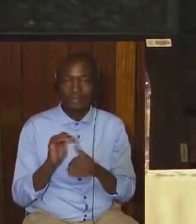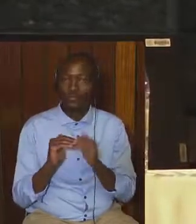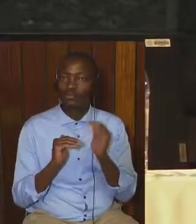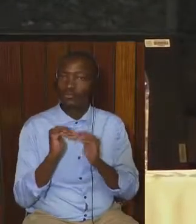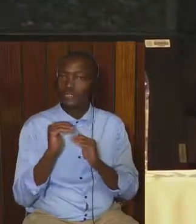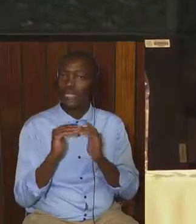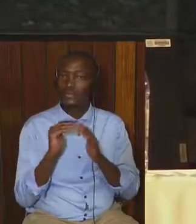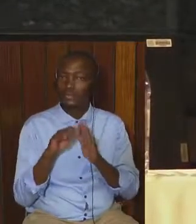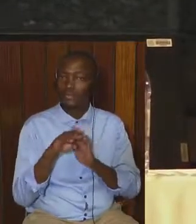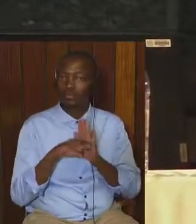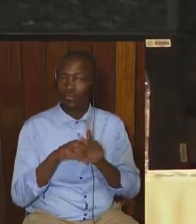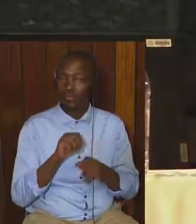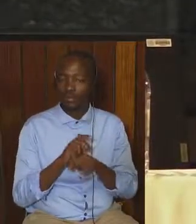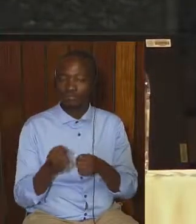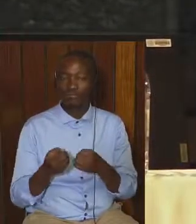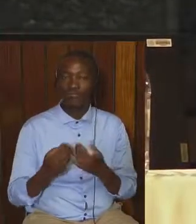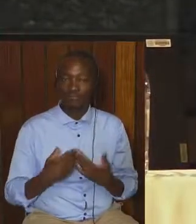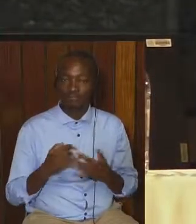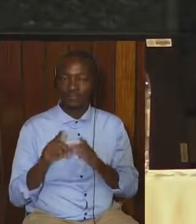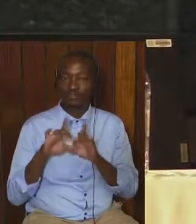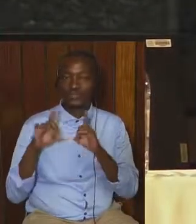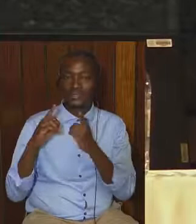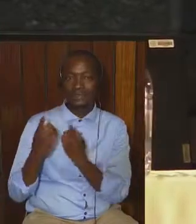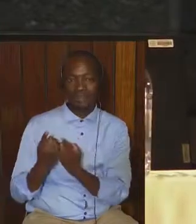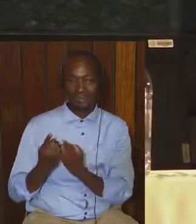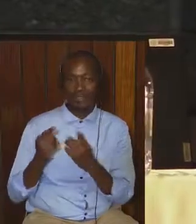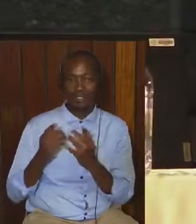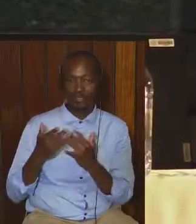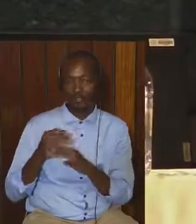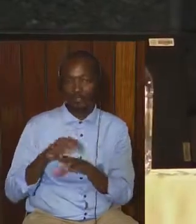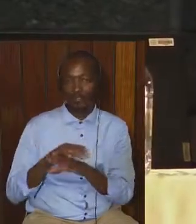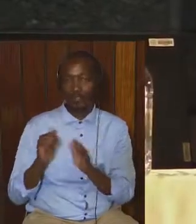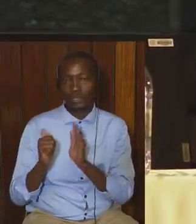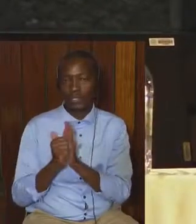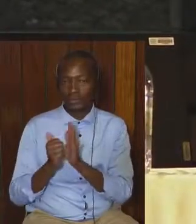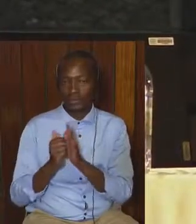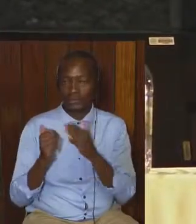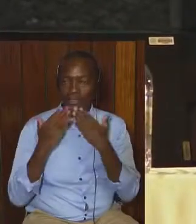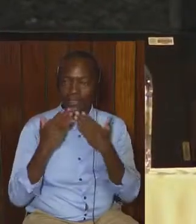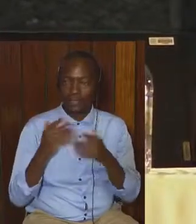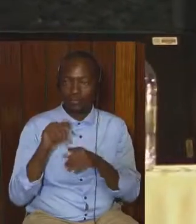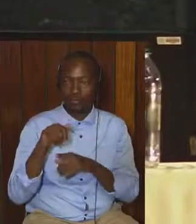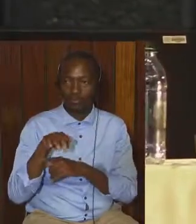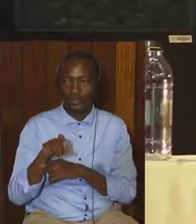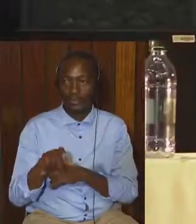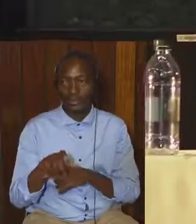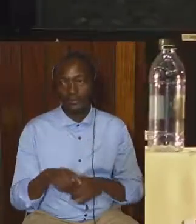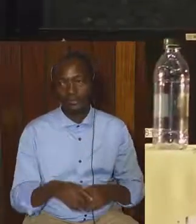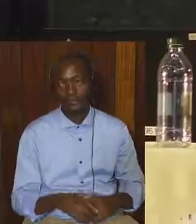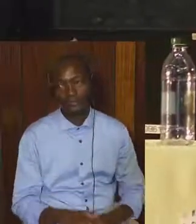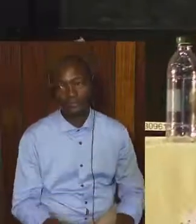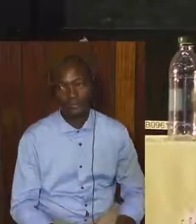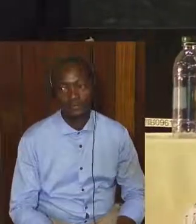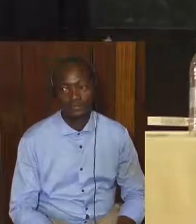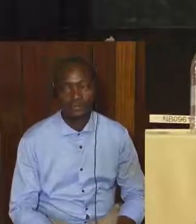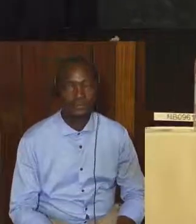program that has been submitted to the department through the agents. Thank you, Chairperson. Thank you, HOD.